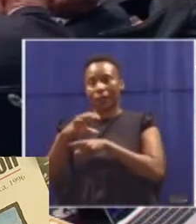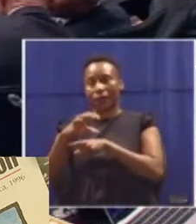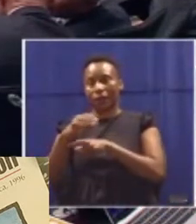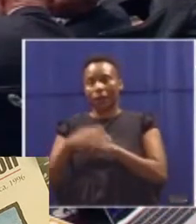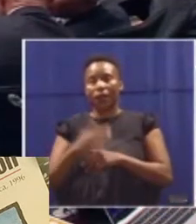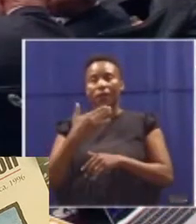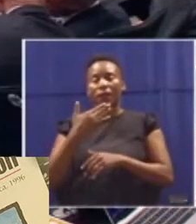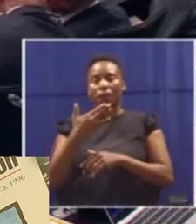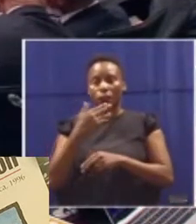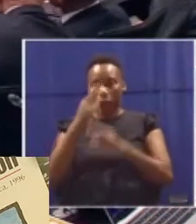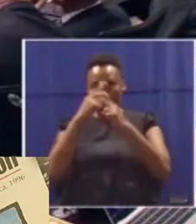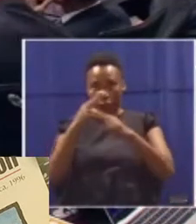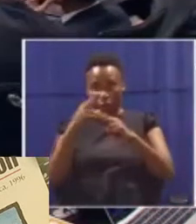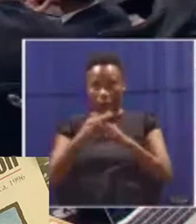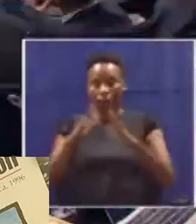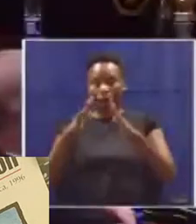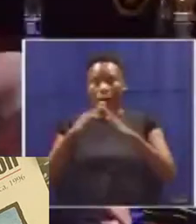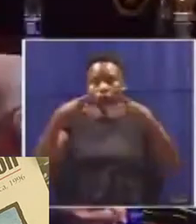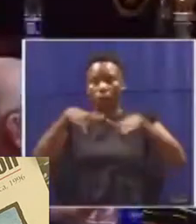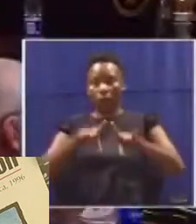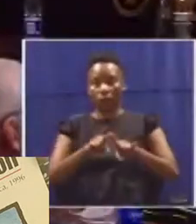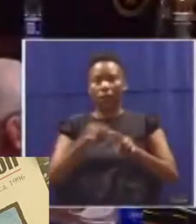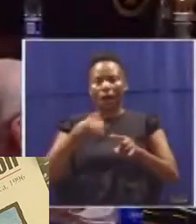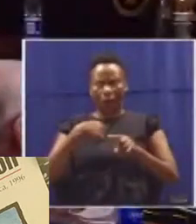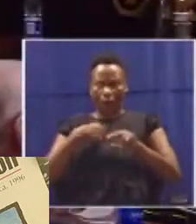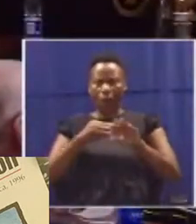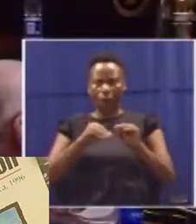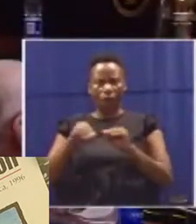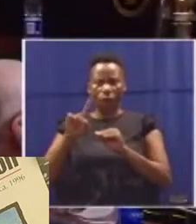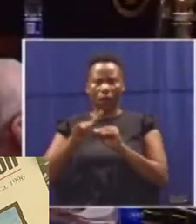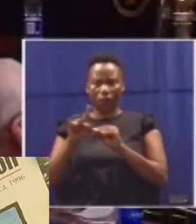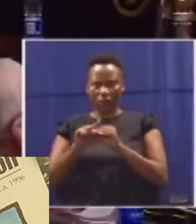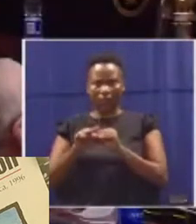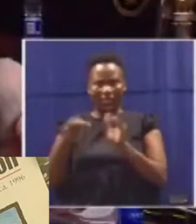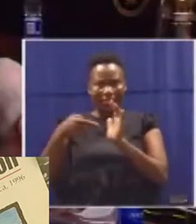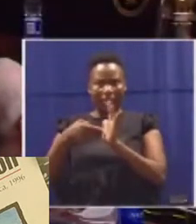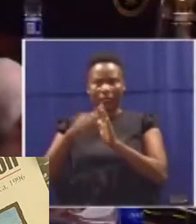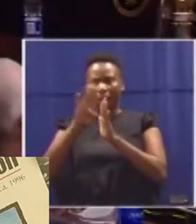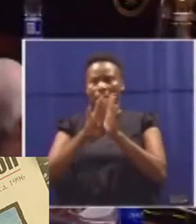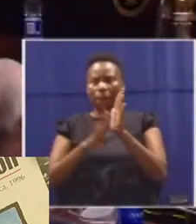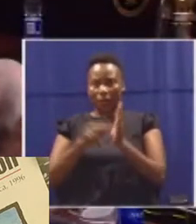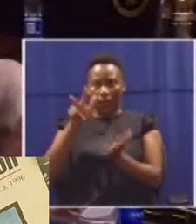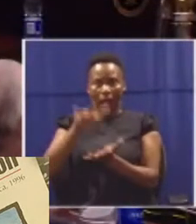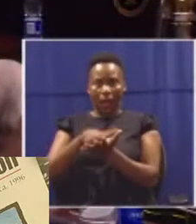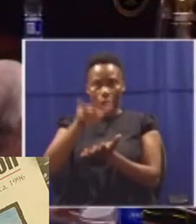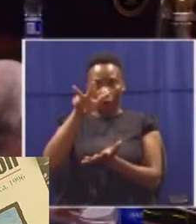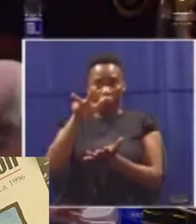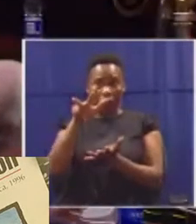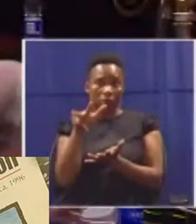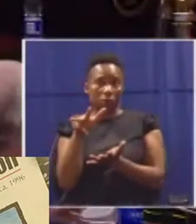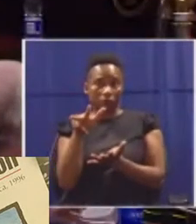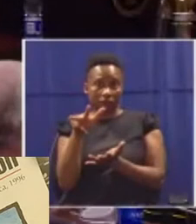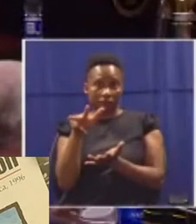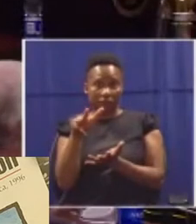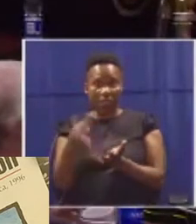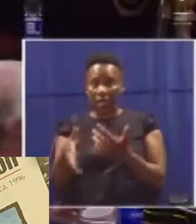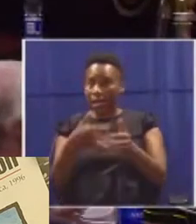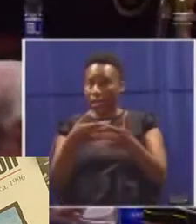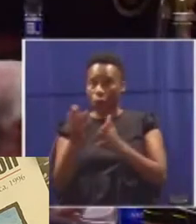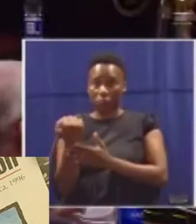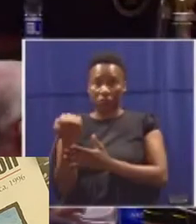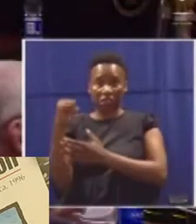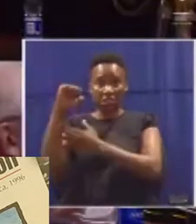Thank you, Honorable House Chairperson. I move that the bill be adopted. The motion is that the report be adopted. Are there any